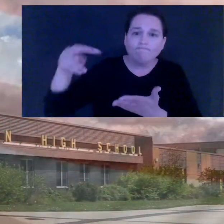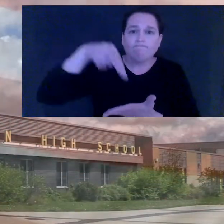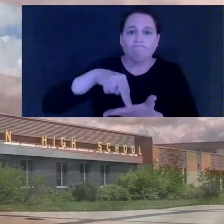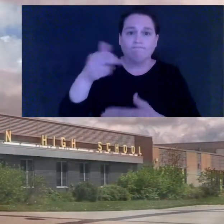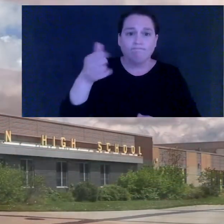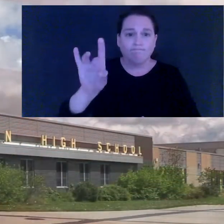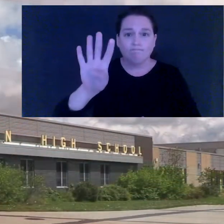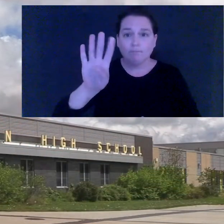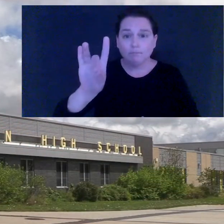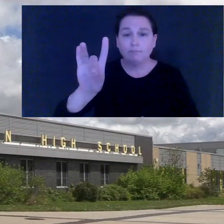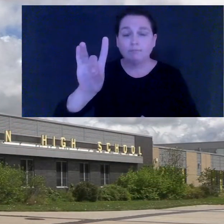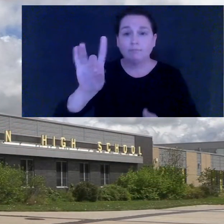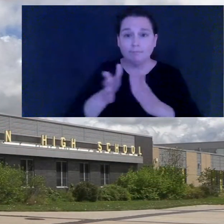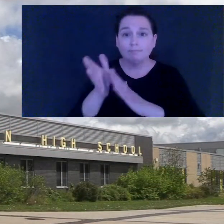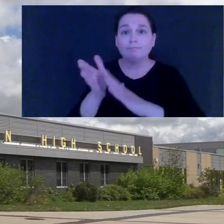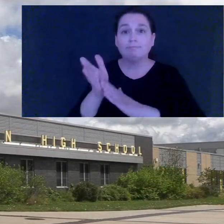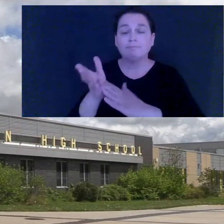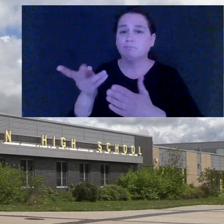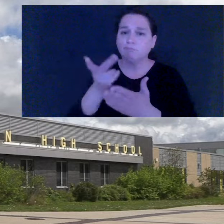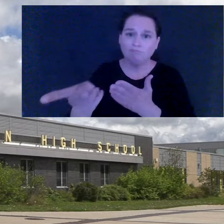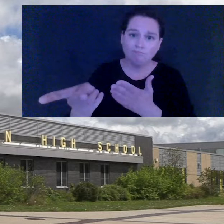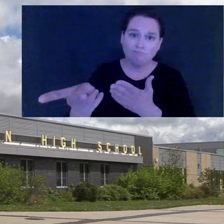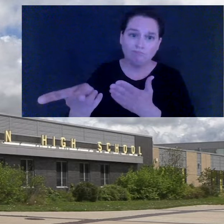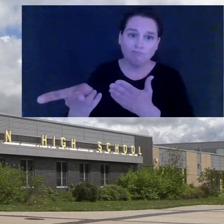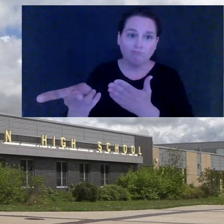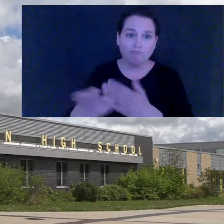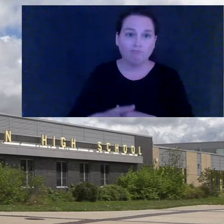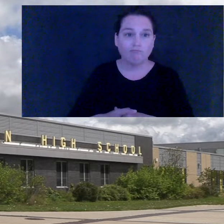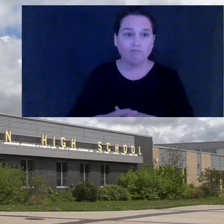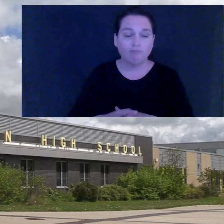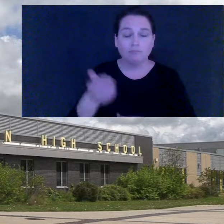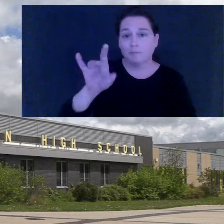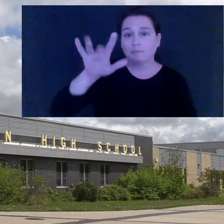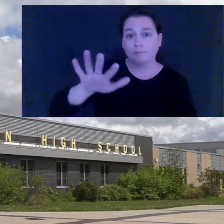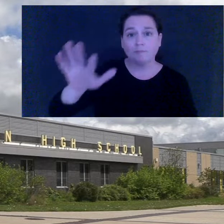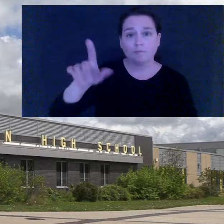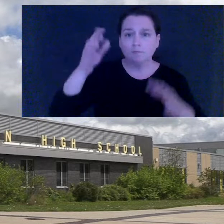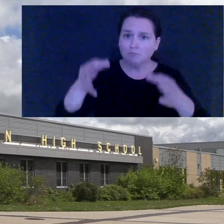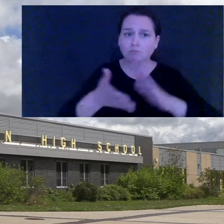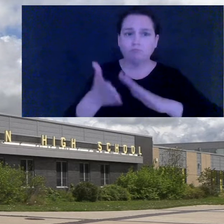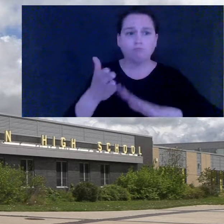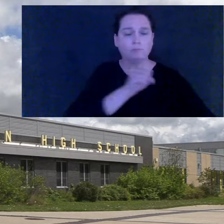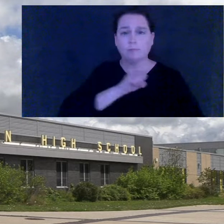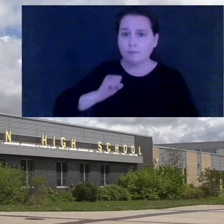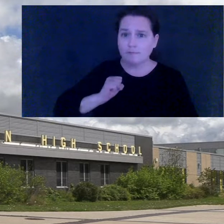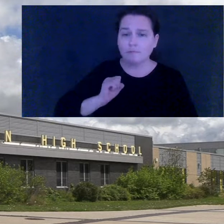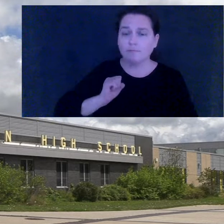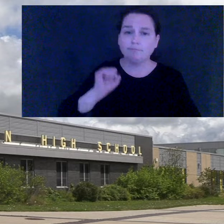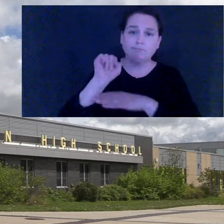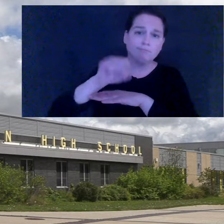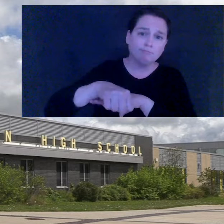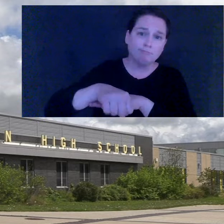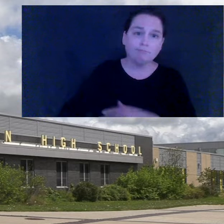business and failed. In 1843, he ran for Congress and was defeated. He tried again in 1848